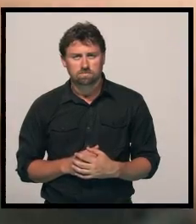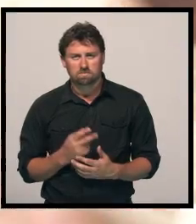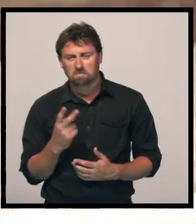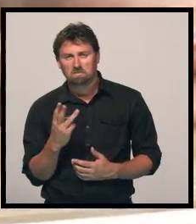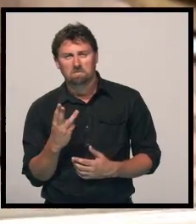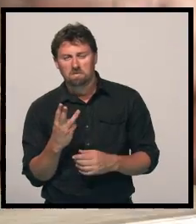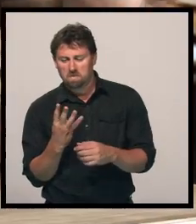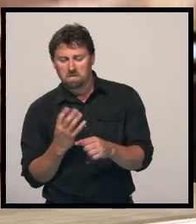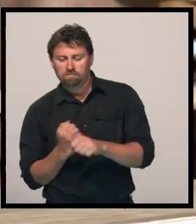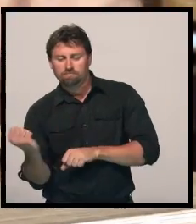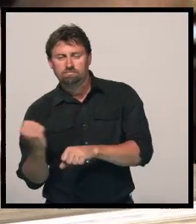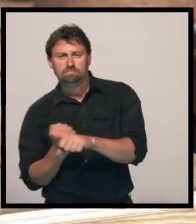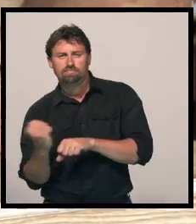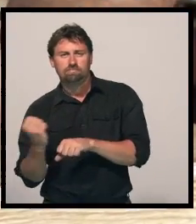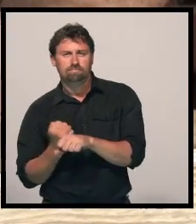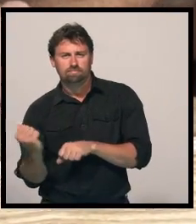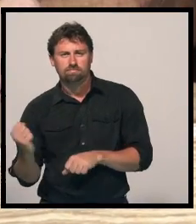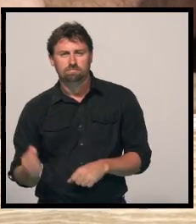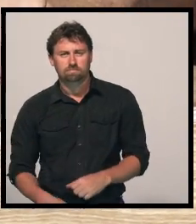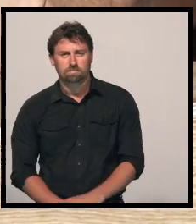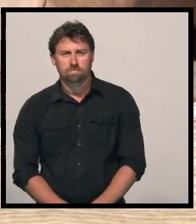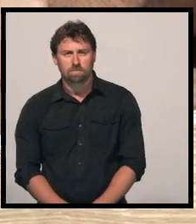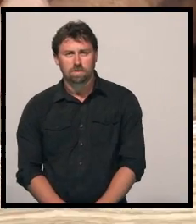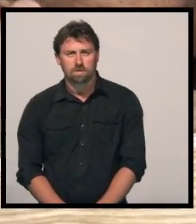shaves. Let's see how we go.